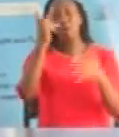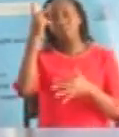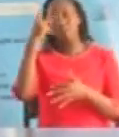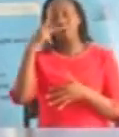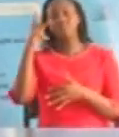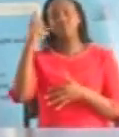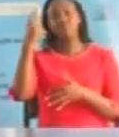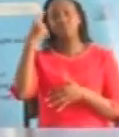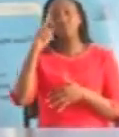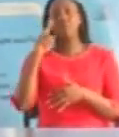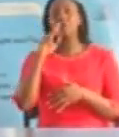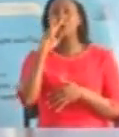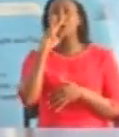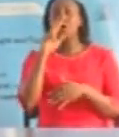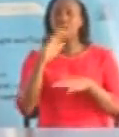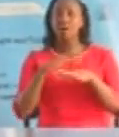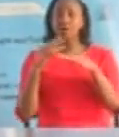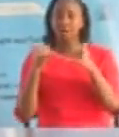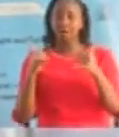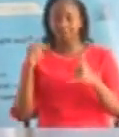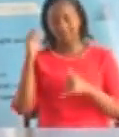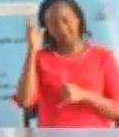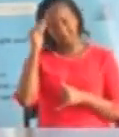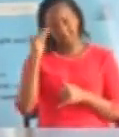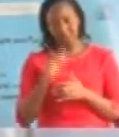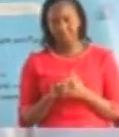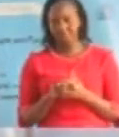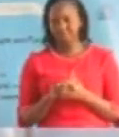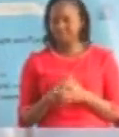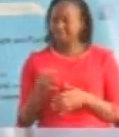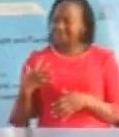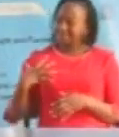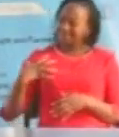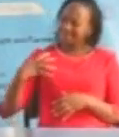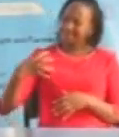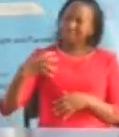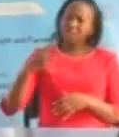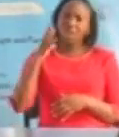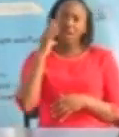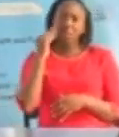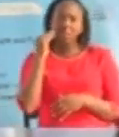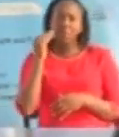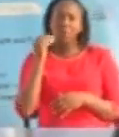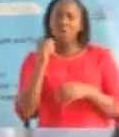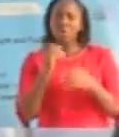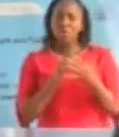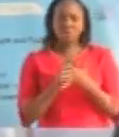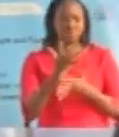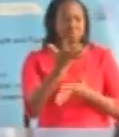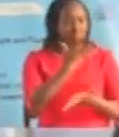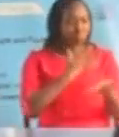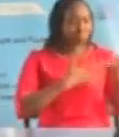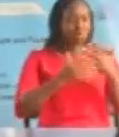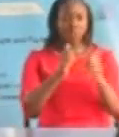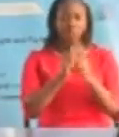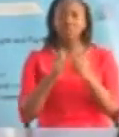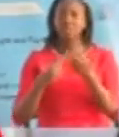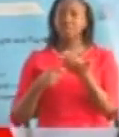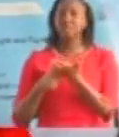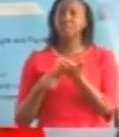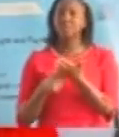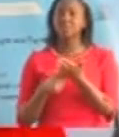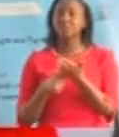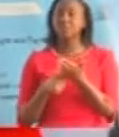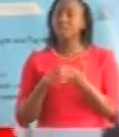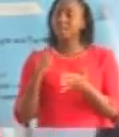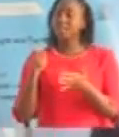learning. The rich experience of interacting with the technology at the University of Nairobi will,